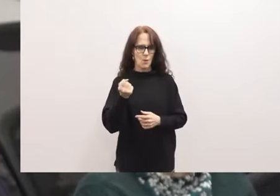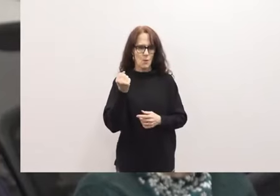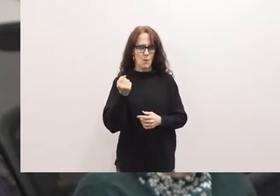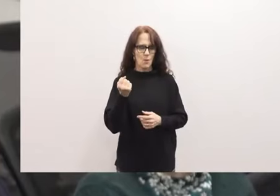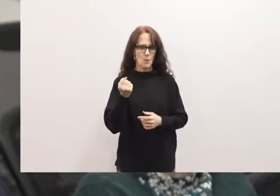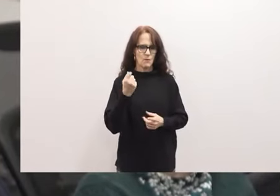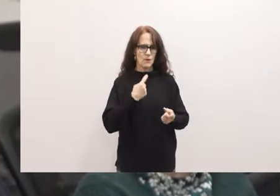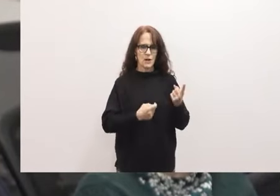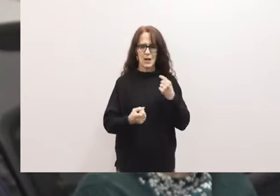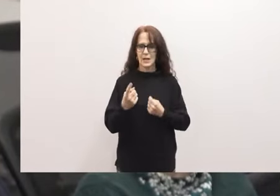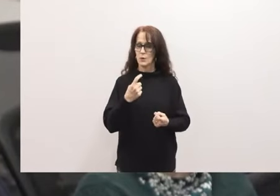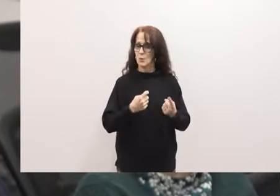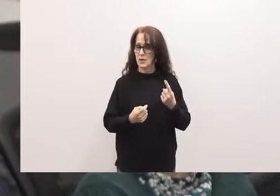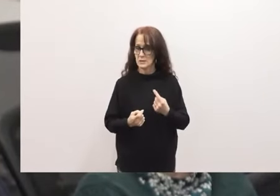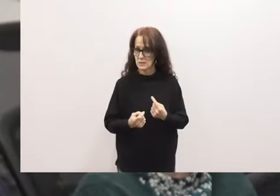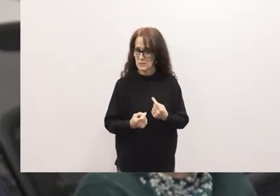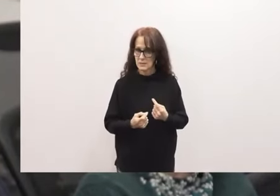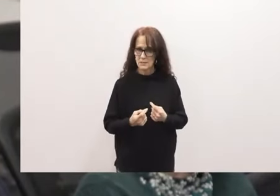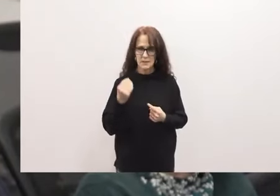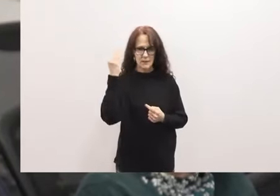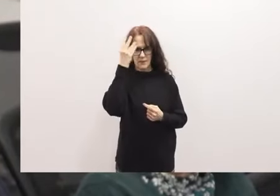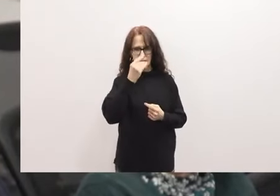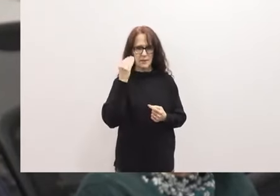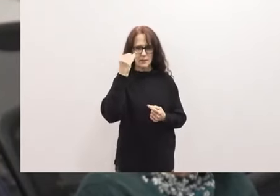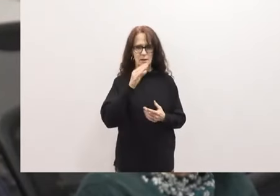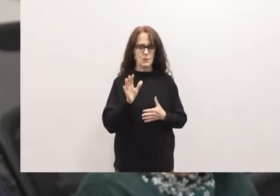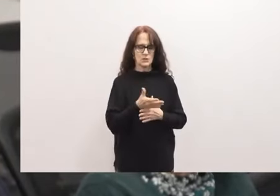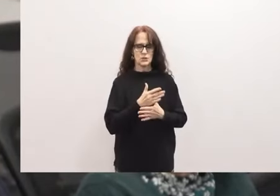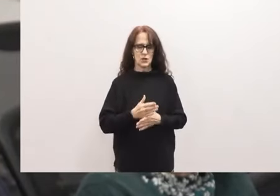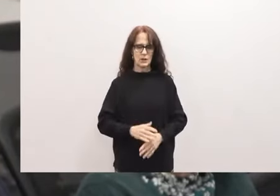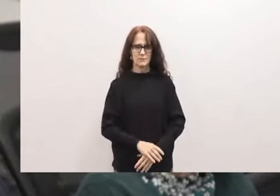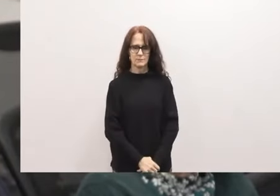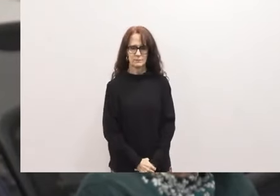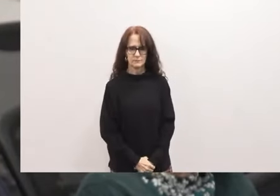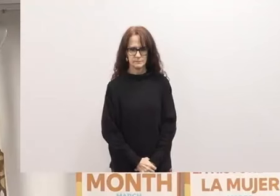any questions, reflections that you'd like to share.